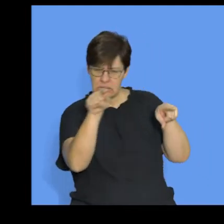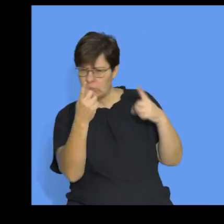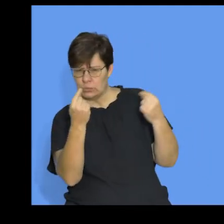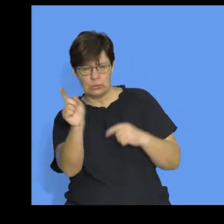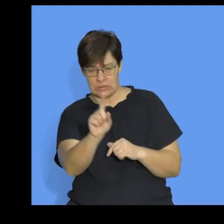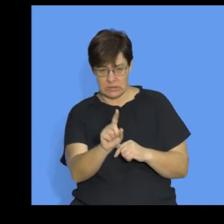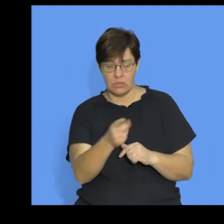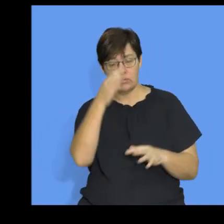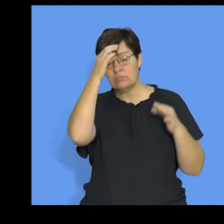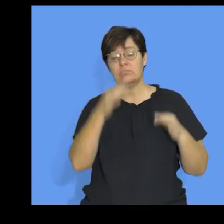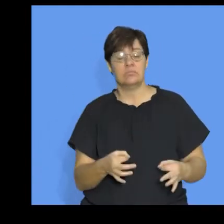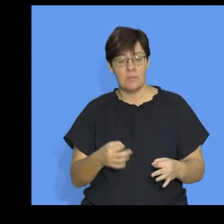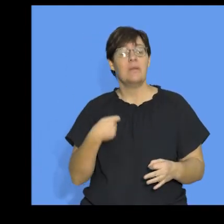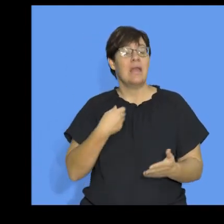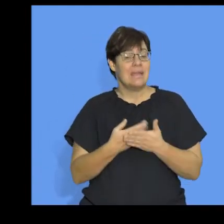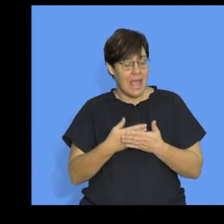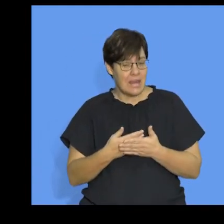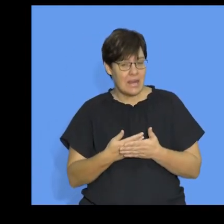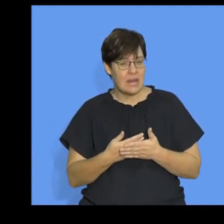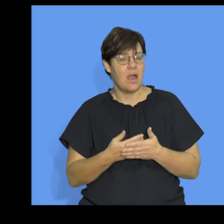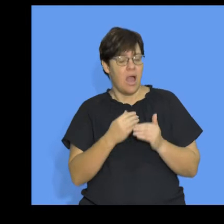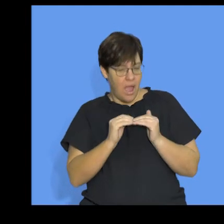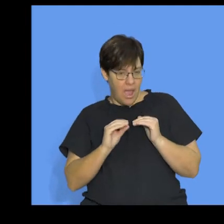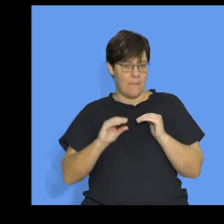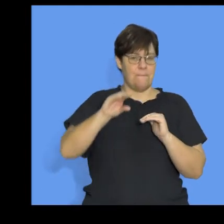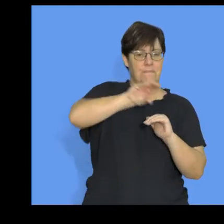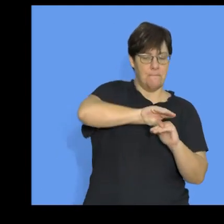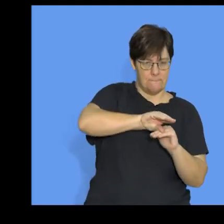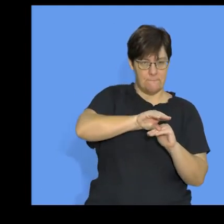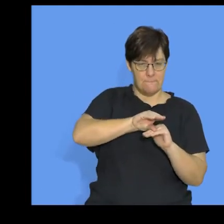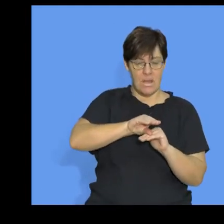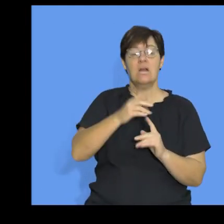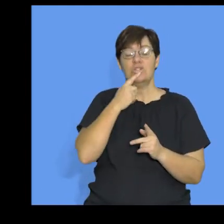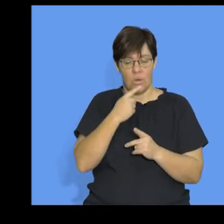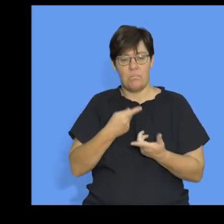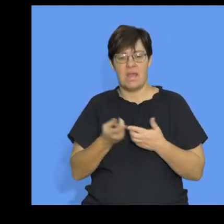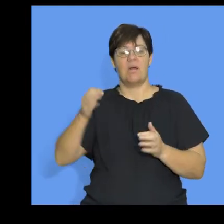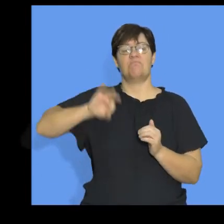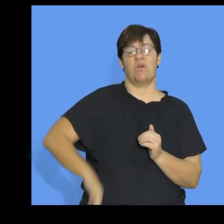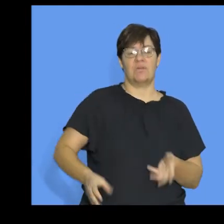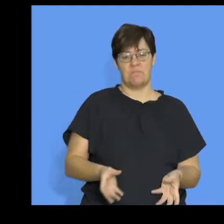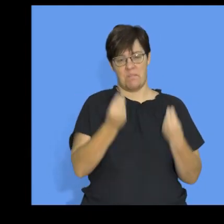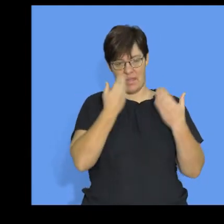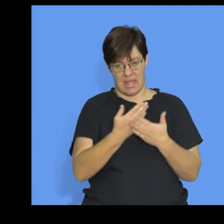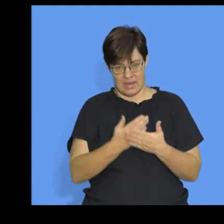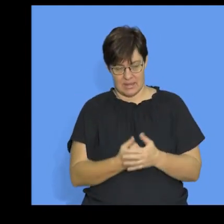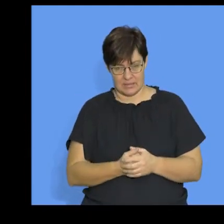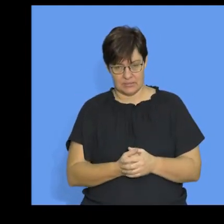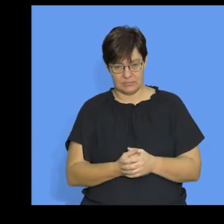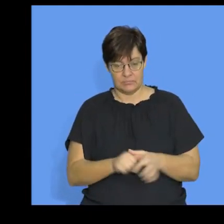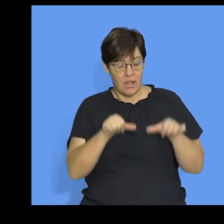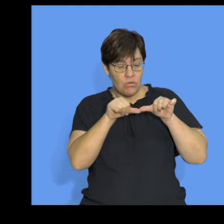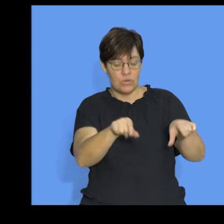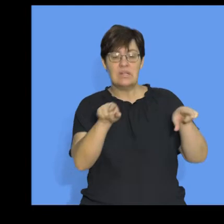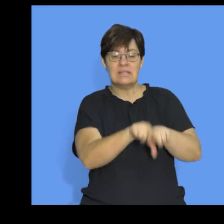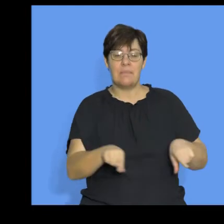would be able to sell these bags at a higher price in order to show some profit. So if he continues to sell at